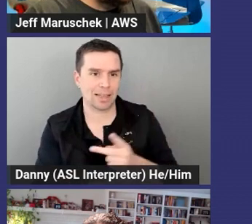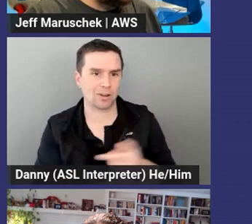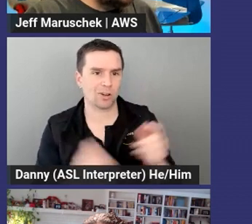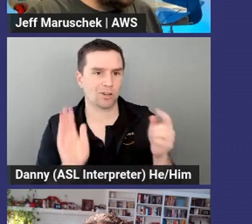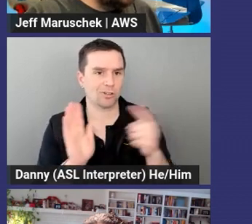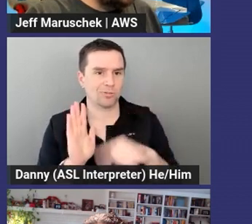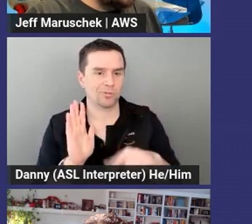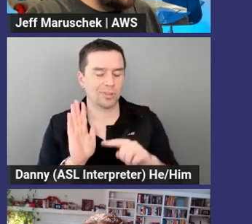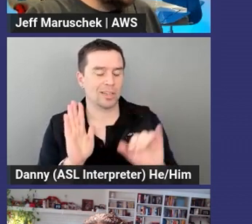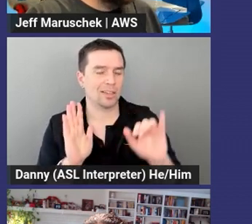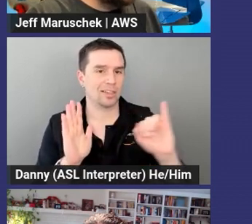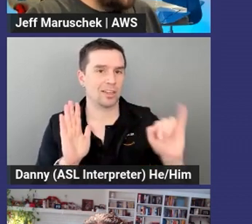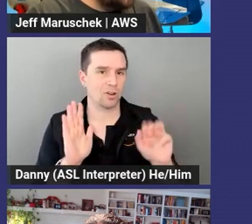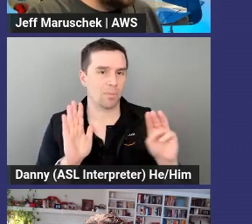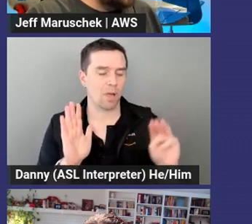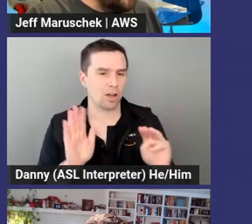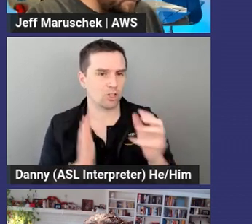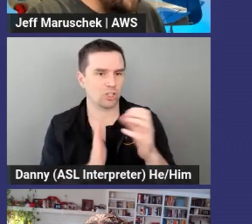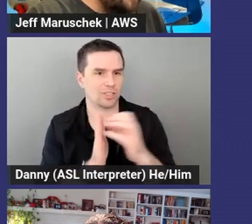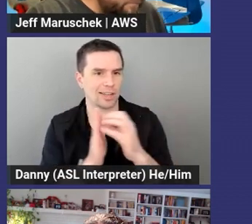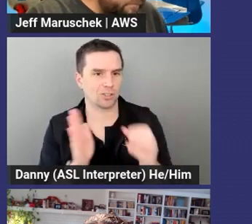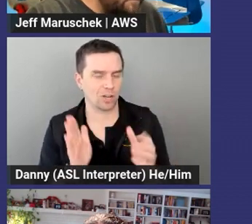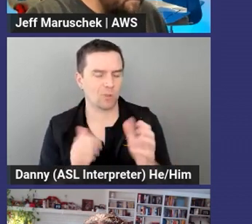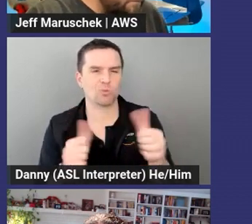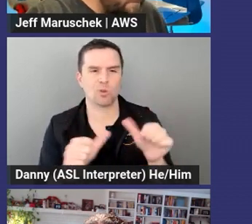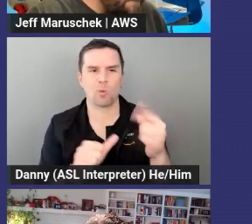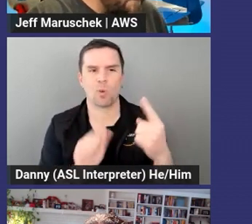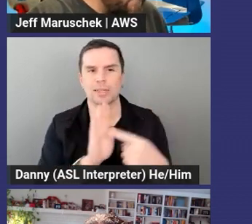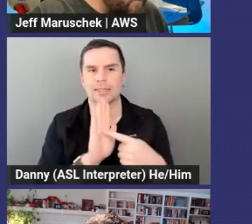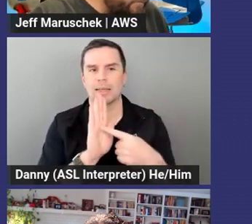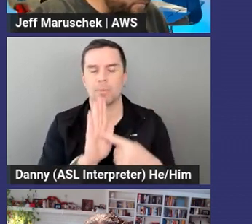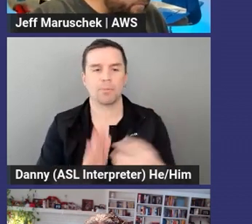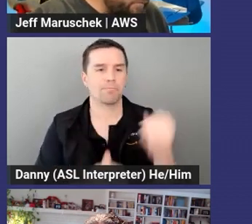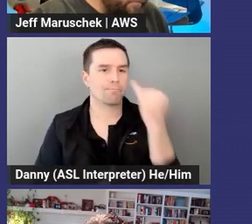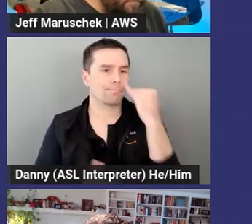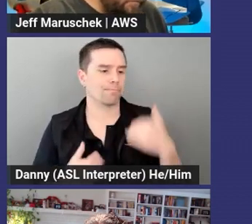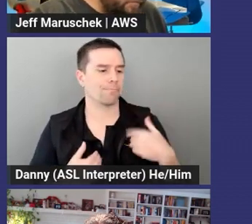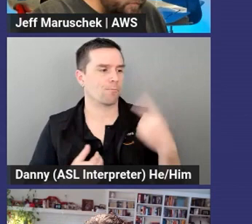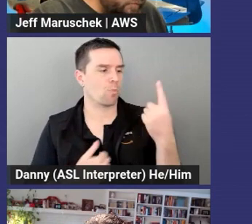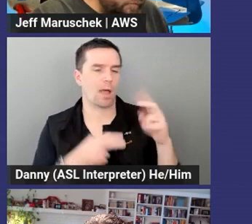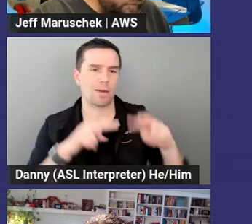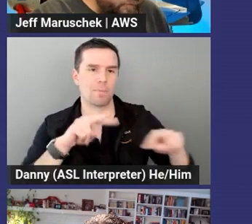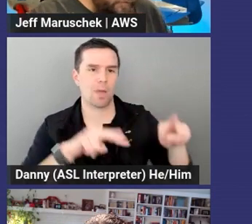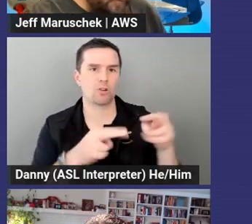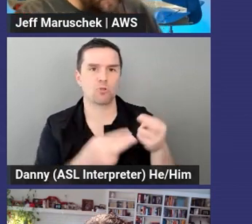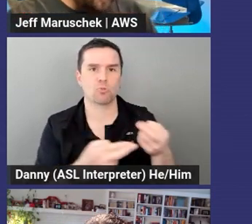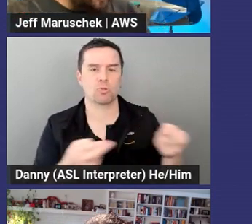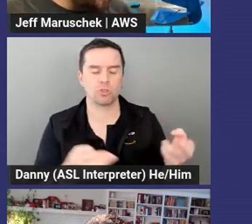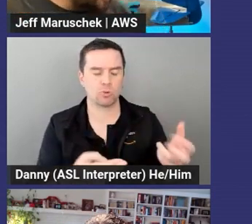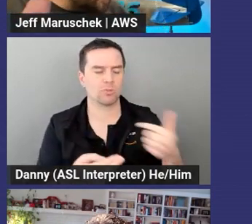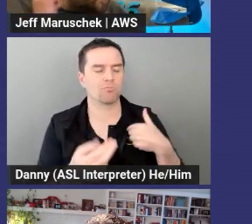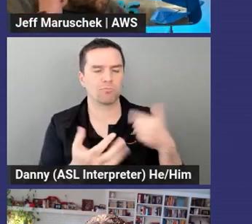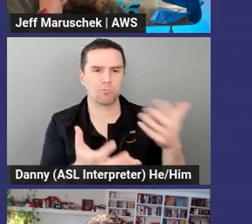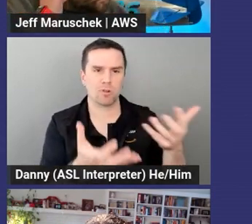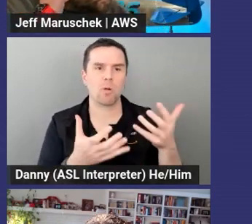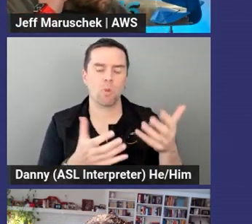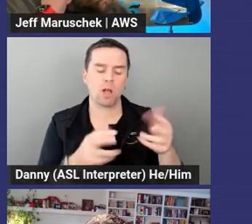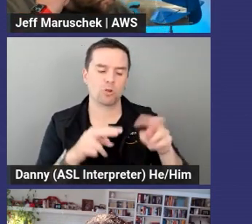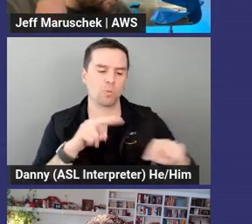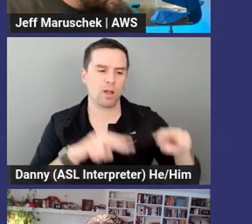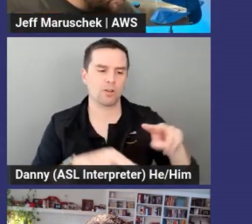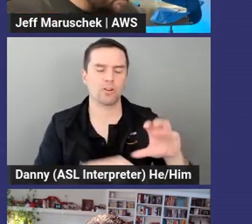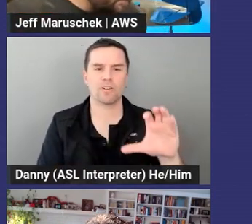Monitor section, let's try one example. So let's say I have one monitored resource and I want to monitor 50,000